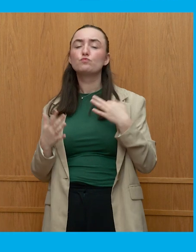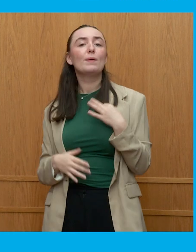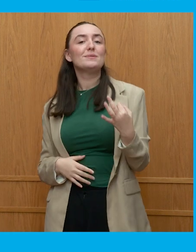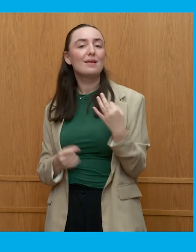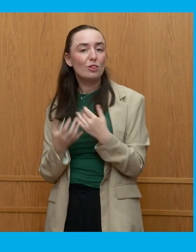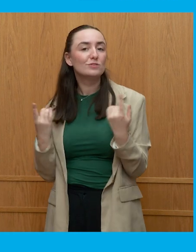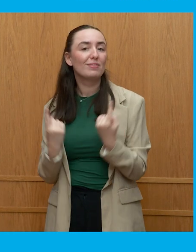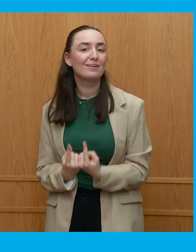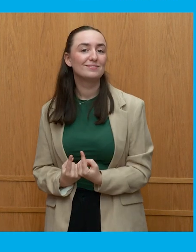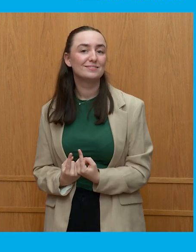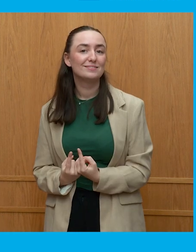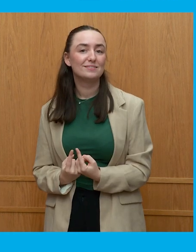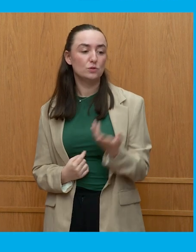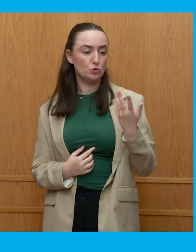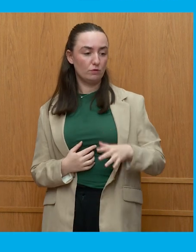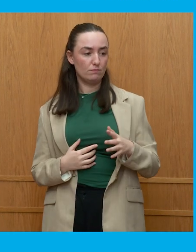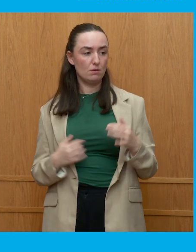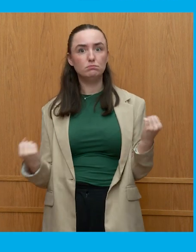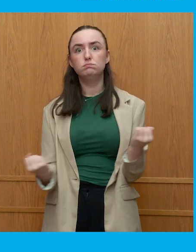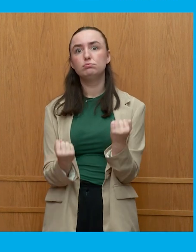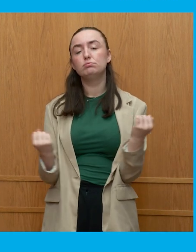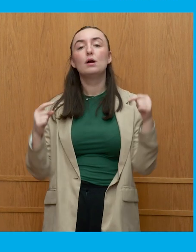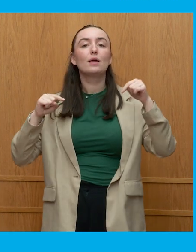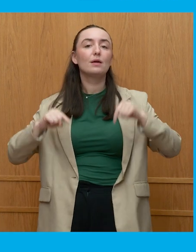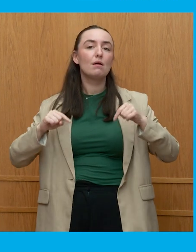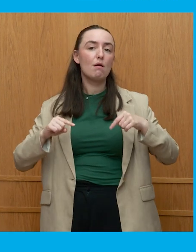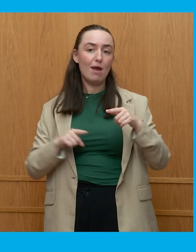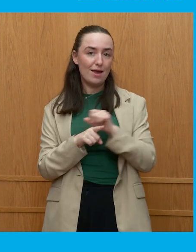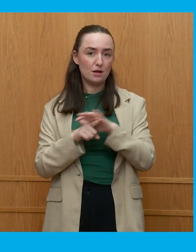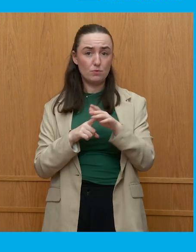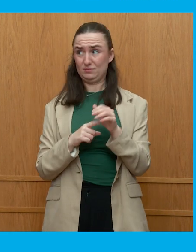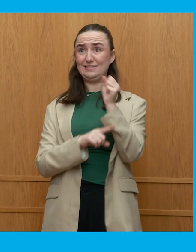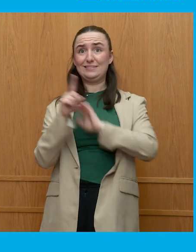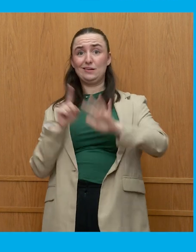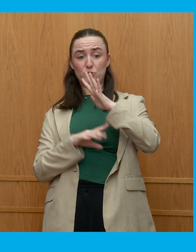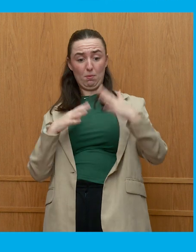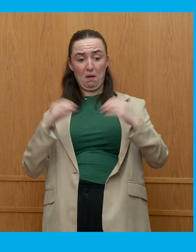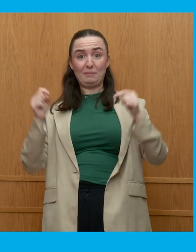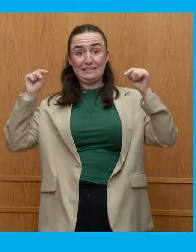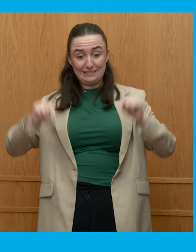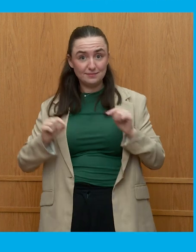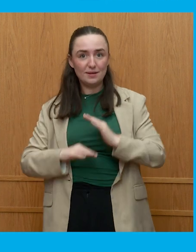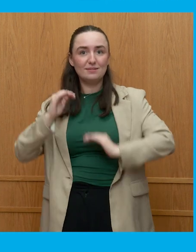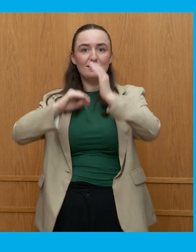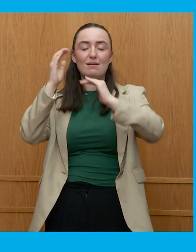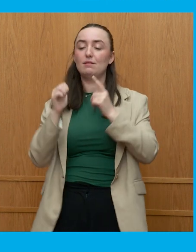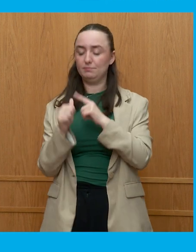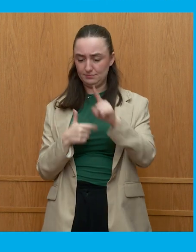First of all, from its stature in Scotland and as being our national parliament. Second of all, with being